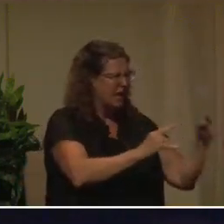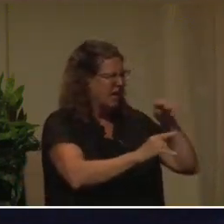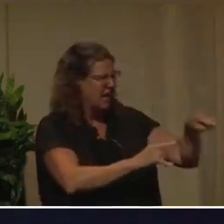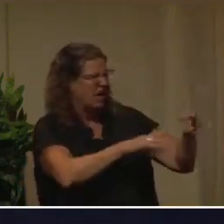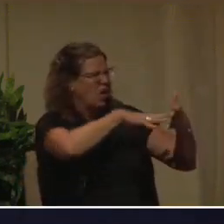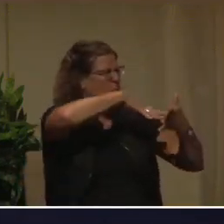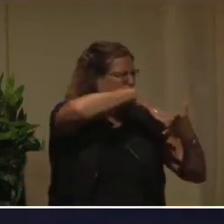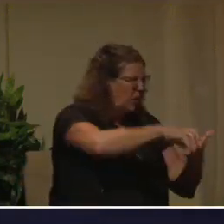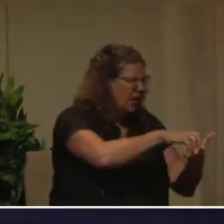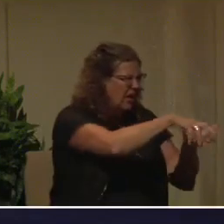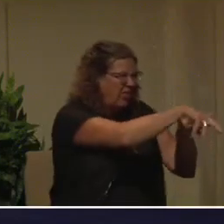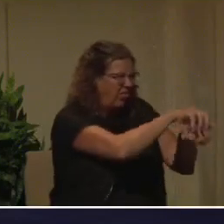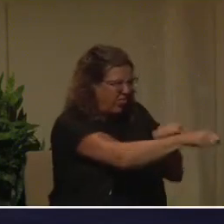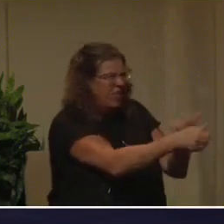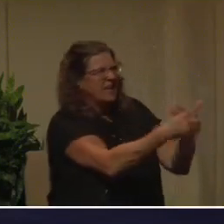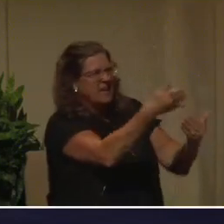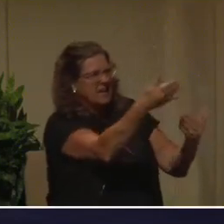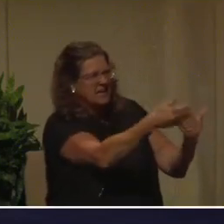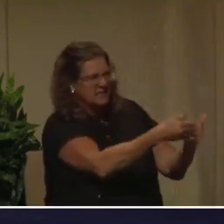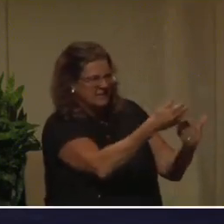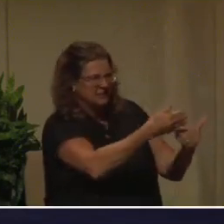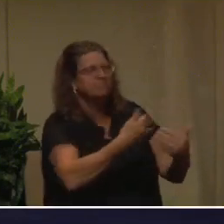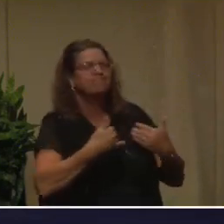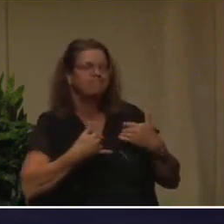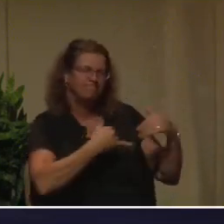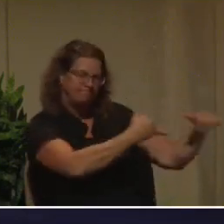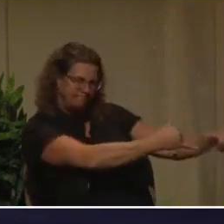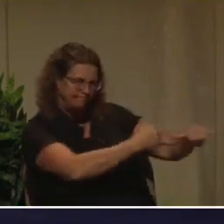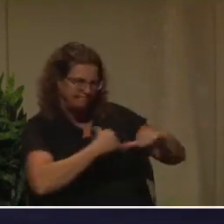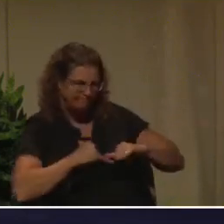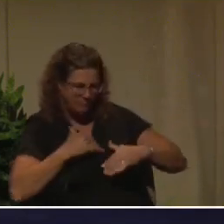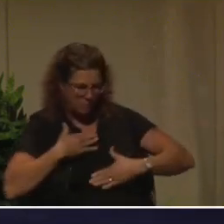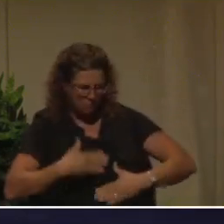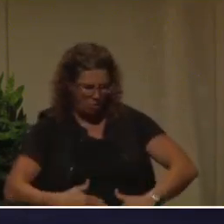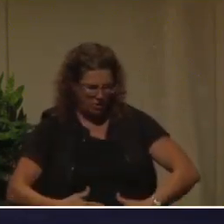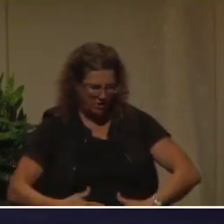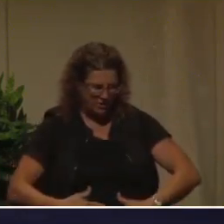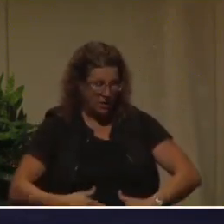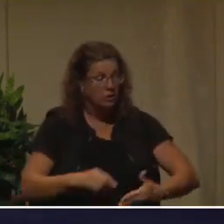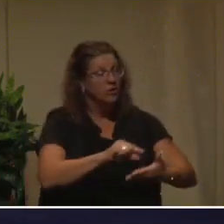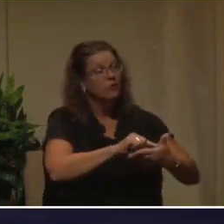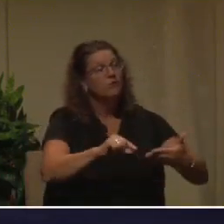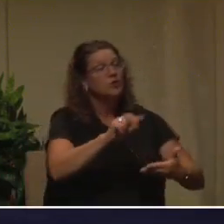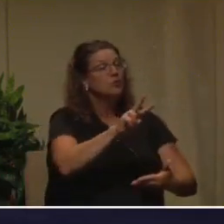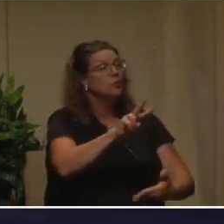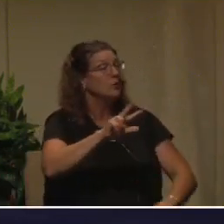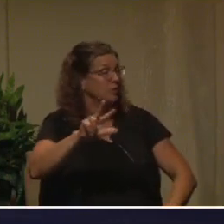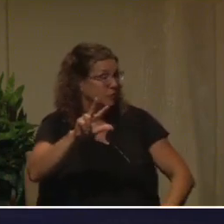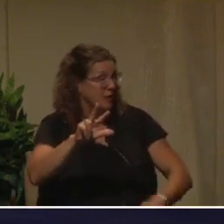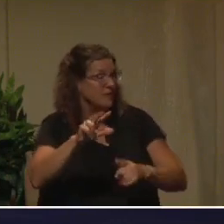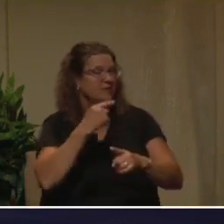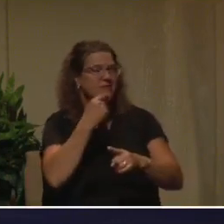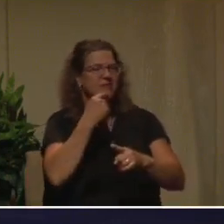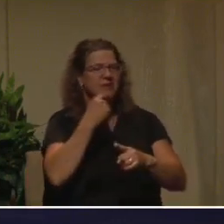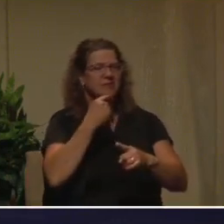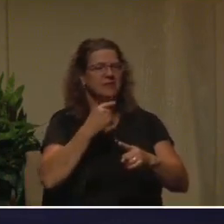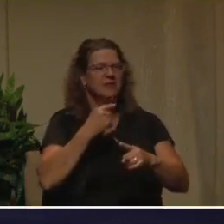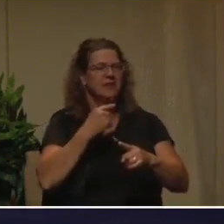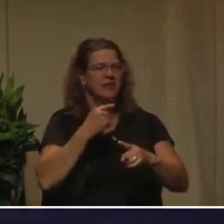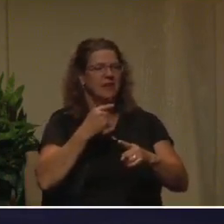But look what he goes on to say, because he goes from bad to worse. He says, verses 2 and 3, he says, "Meanwhile,